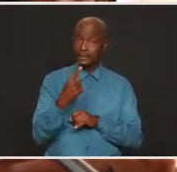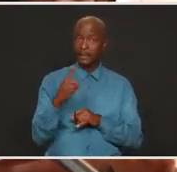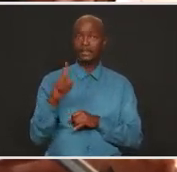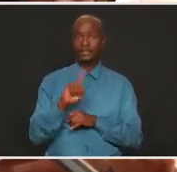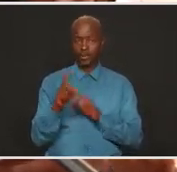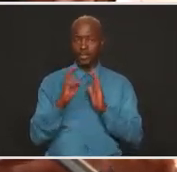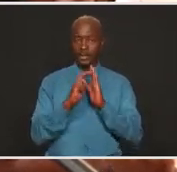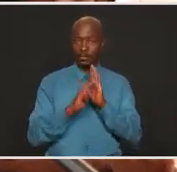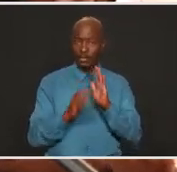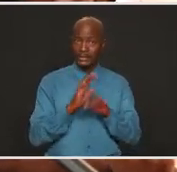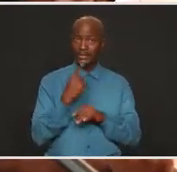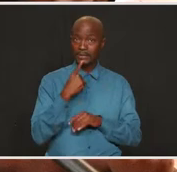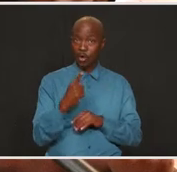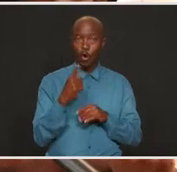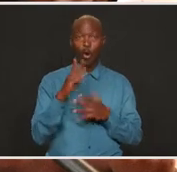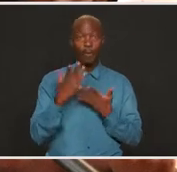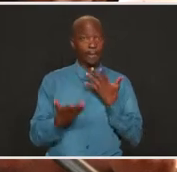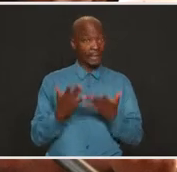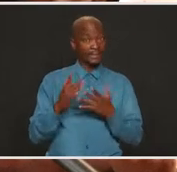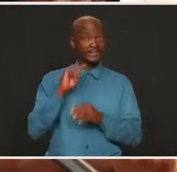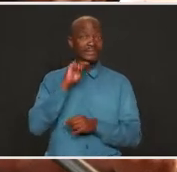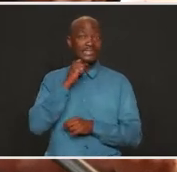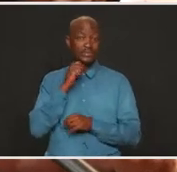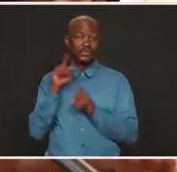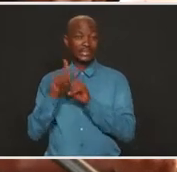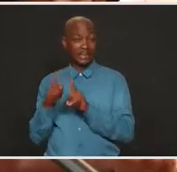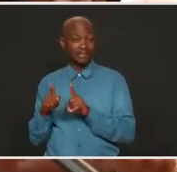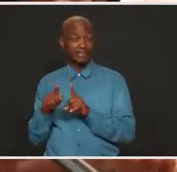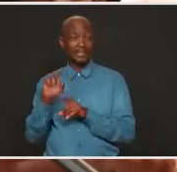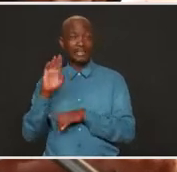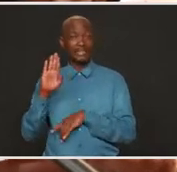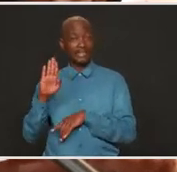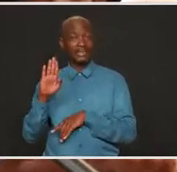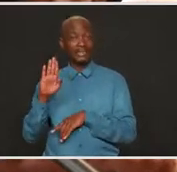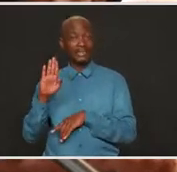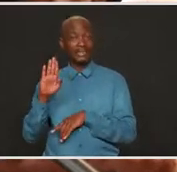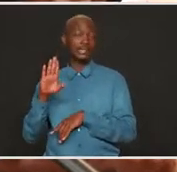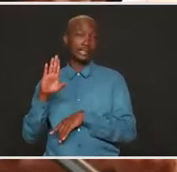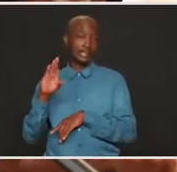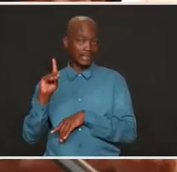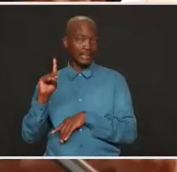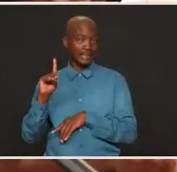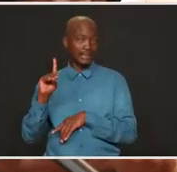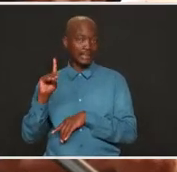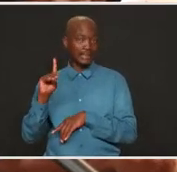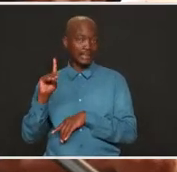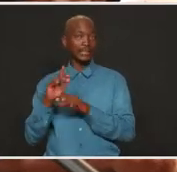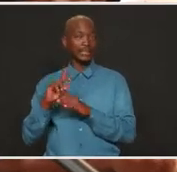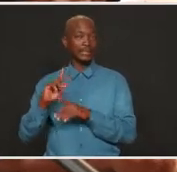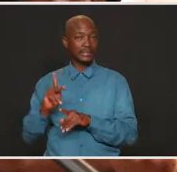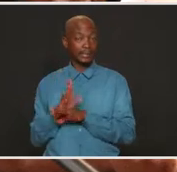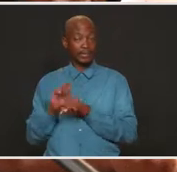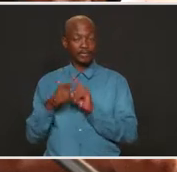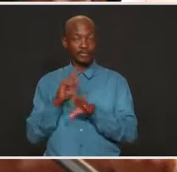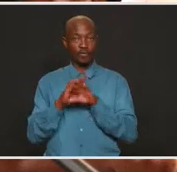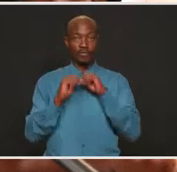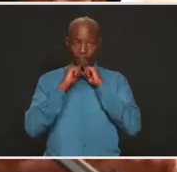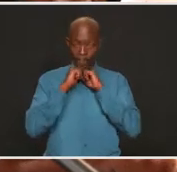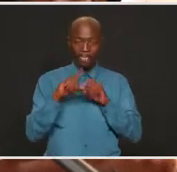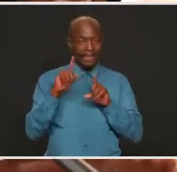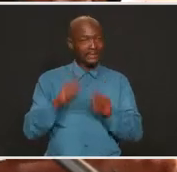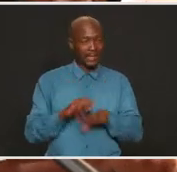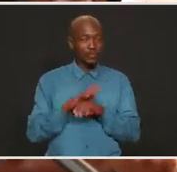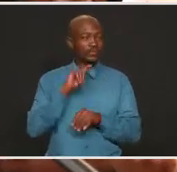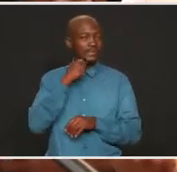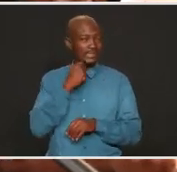or is that also a secret that the DPE is keeping from parents we say down with Secrets down